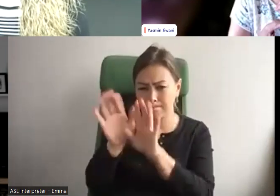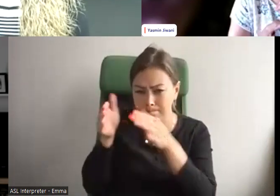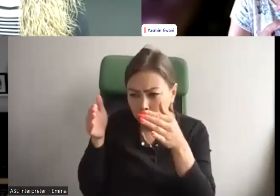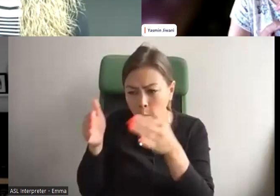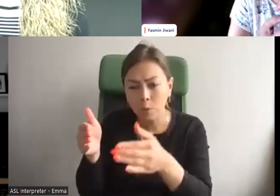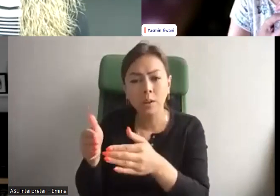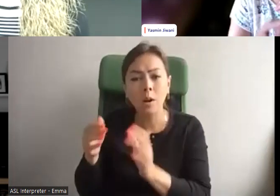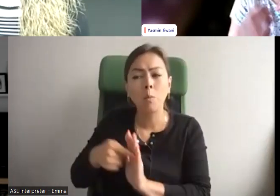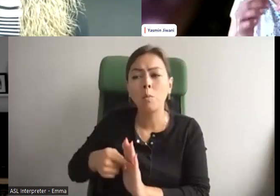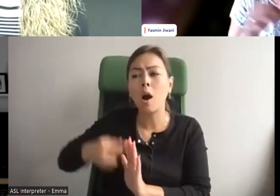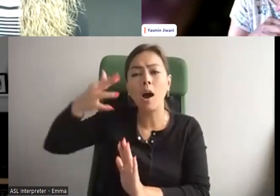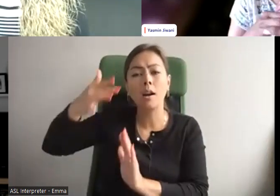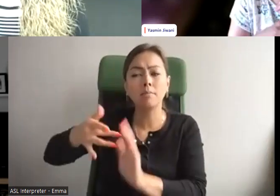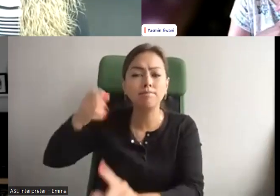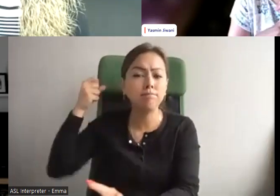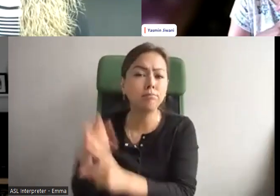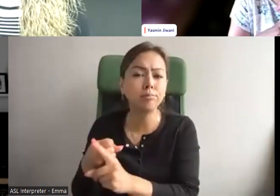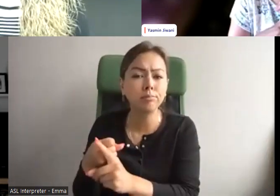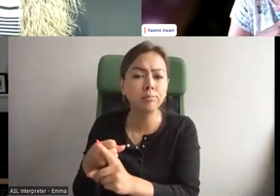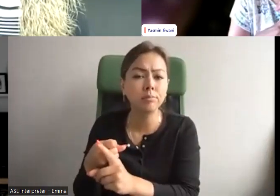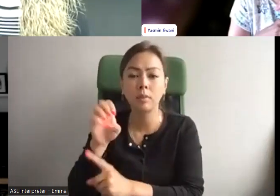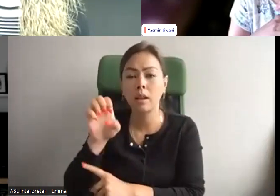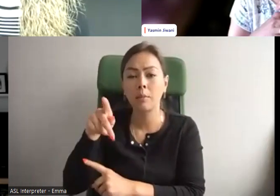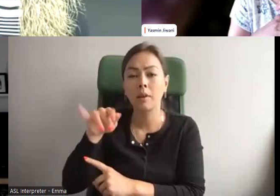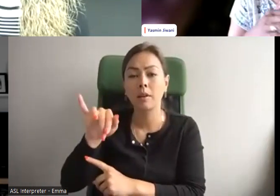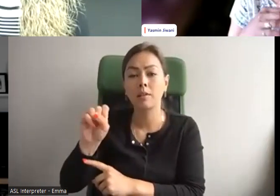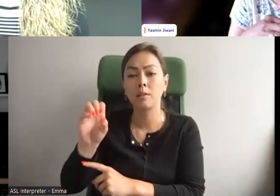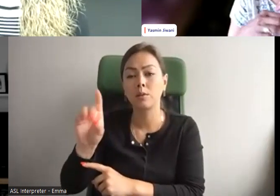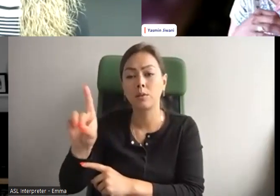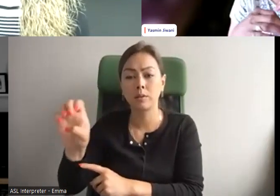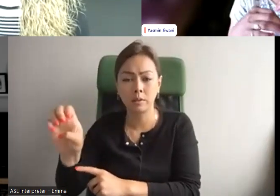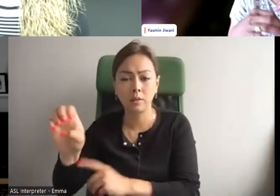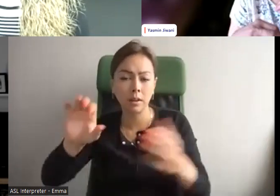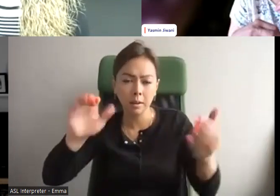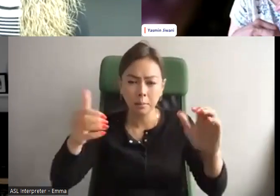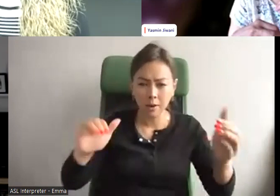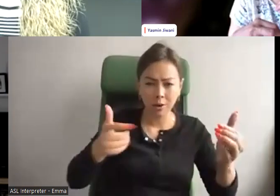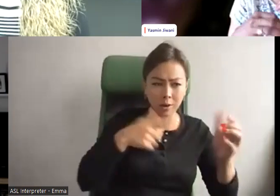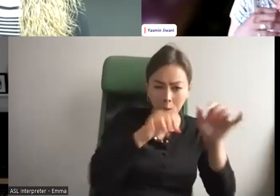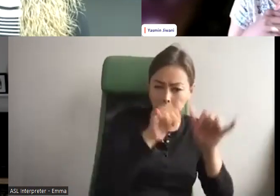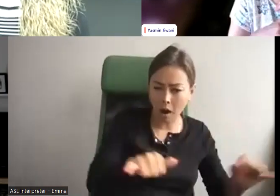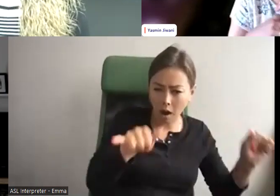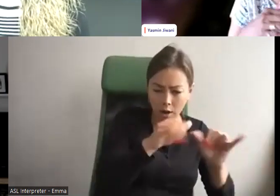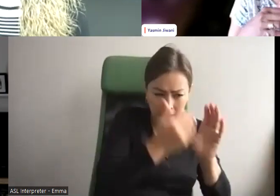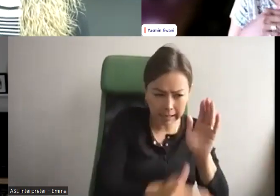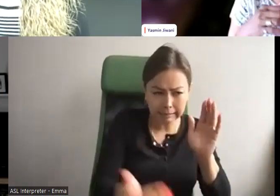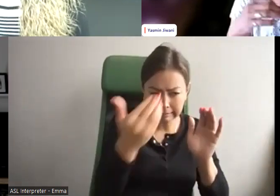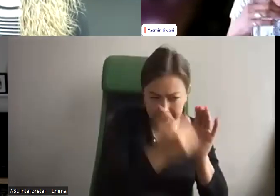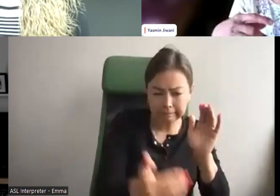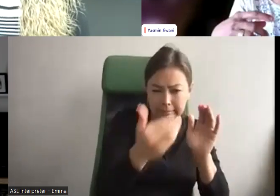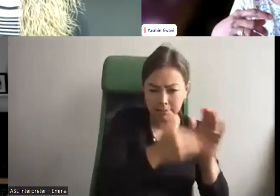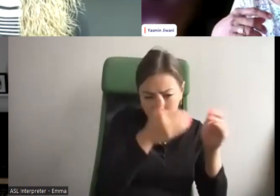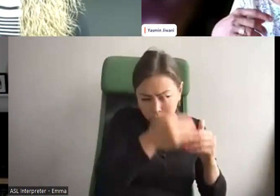a kind, rather than putting it into a pattern. So rather than seeing something as systemic, they will look at it as